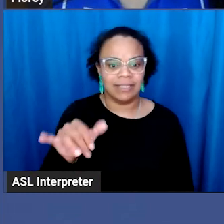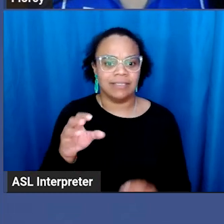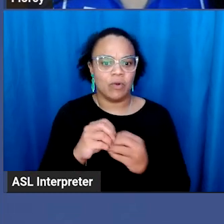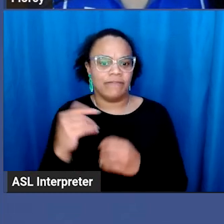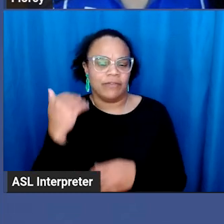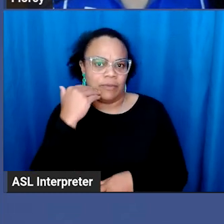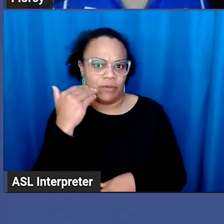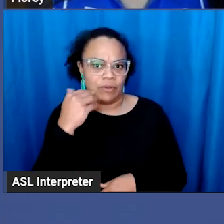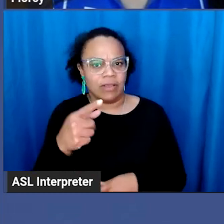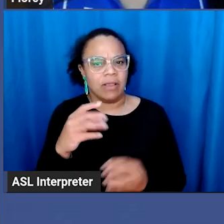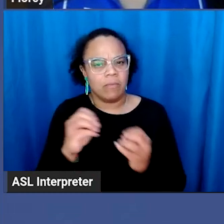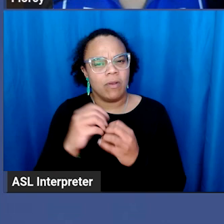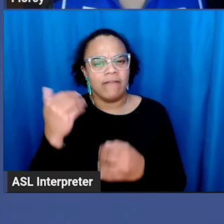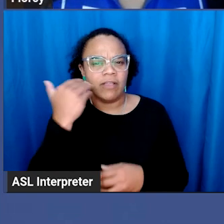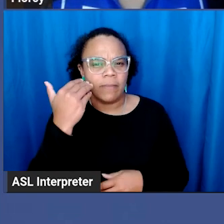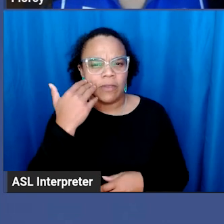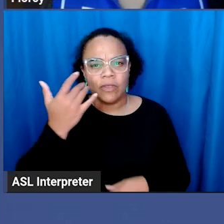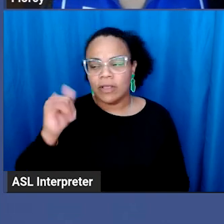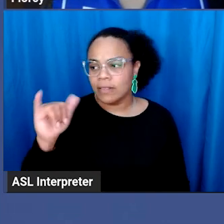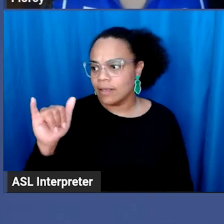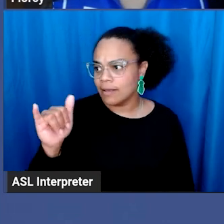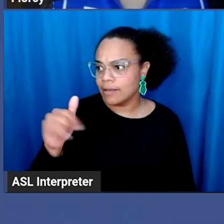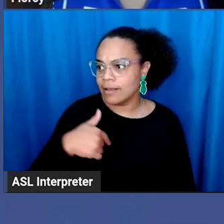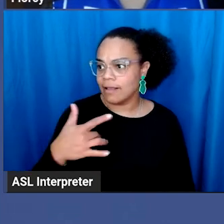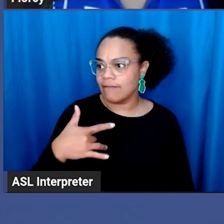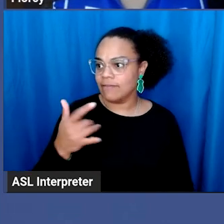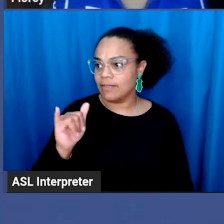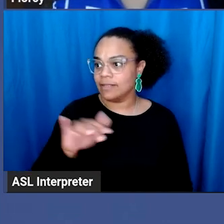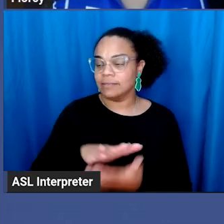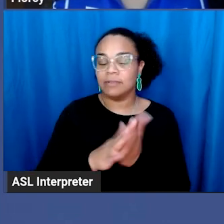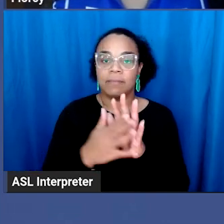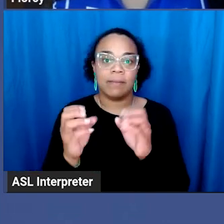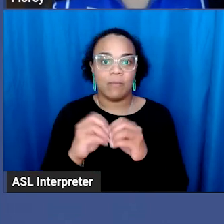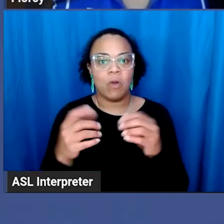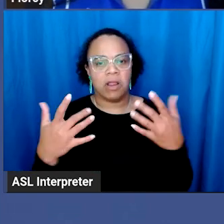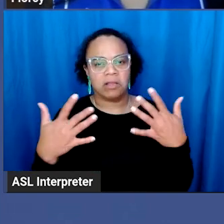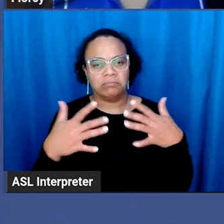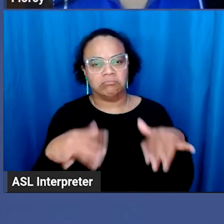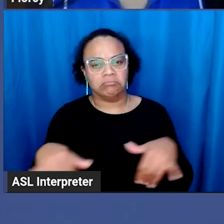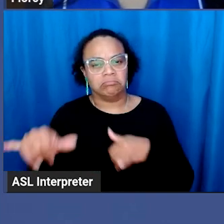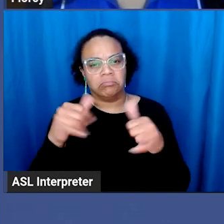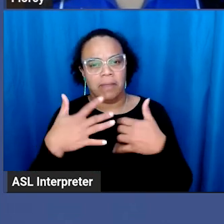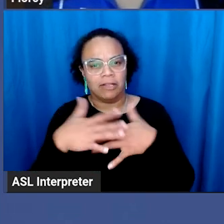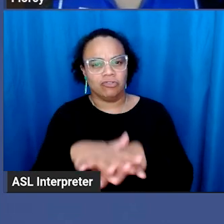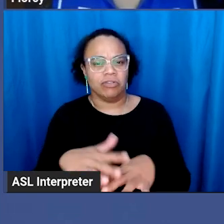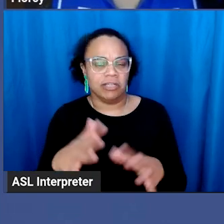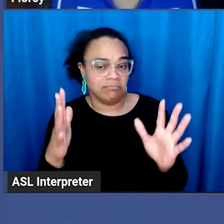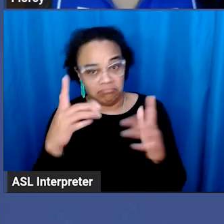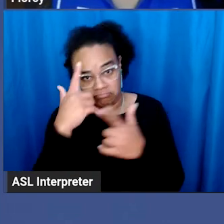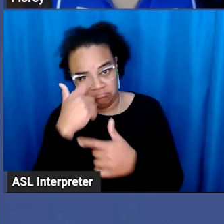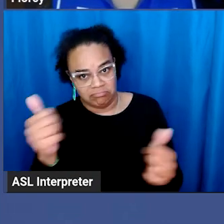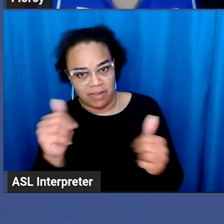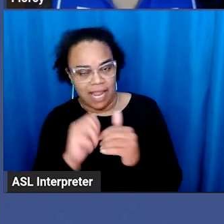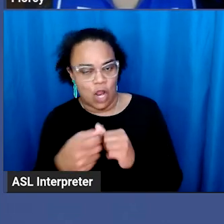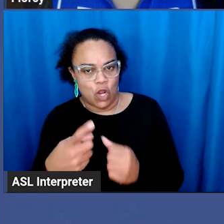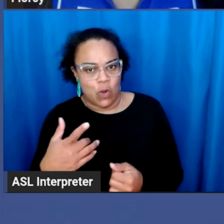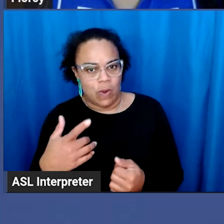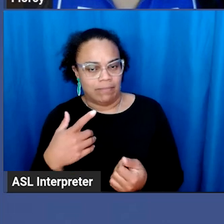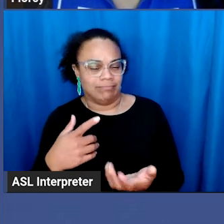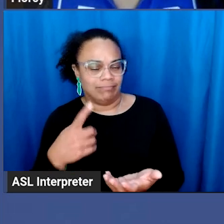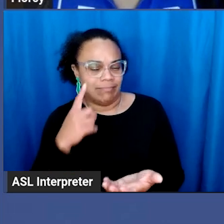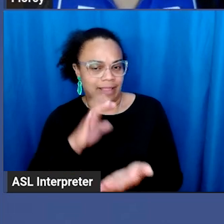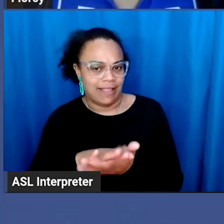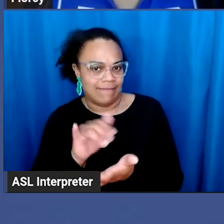Like she's more familiar. Like I feel like it's becoming more mainstream. Take that however you want. But she's commonly like she's